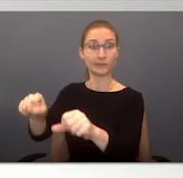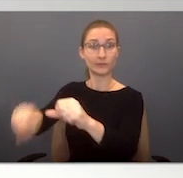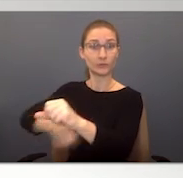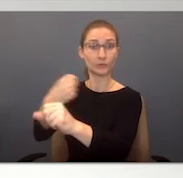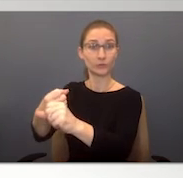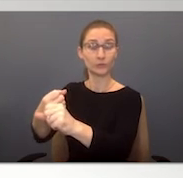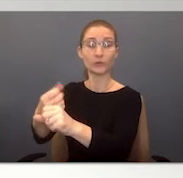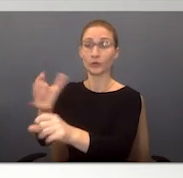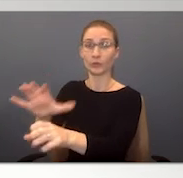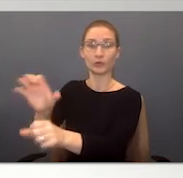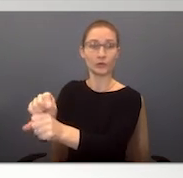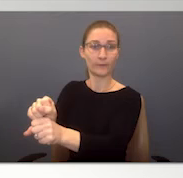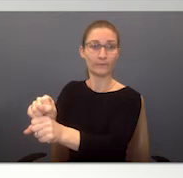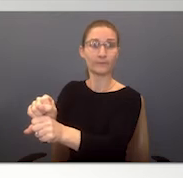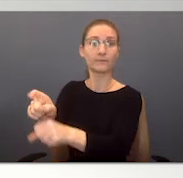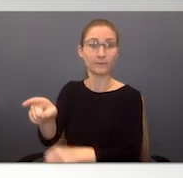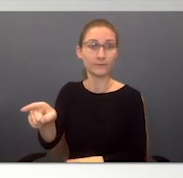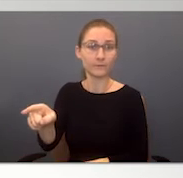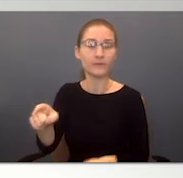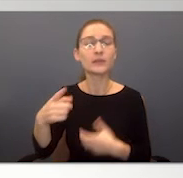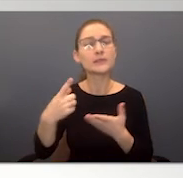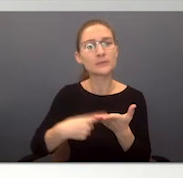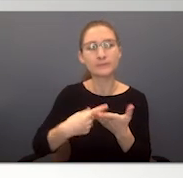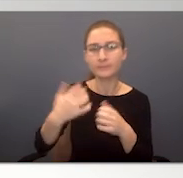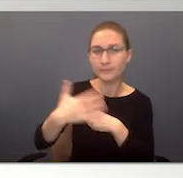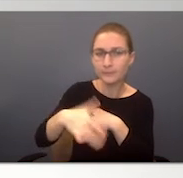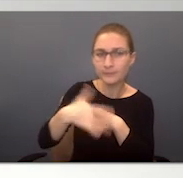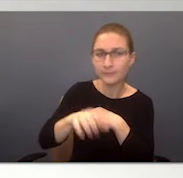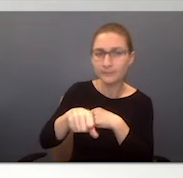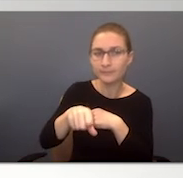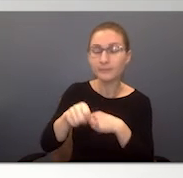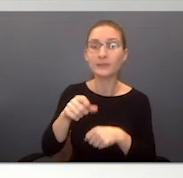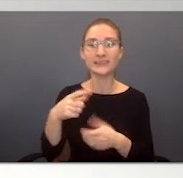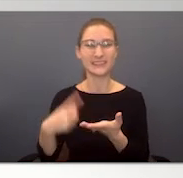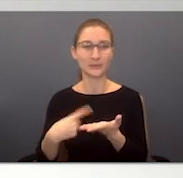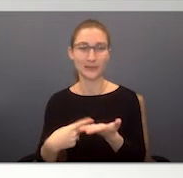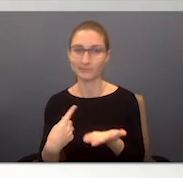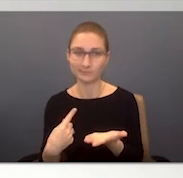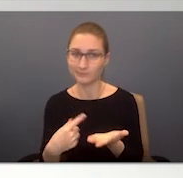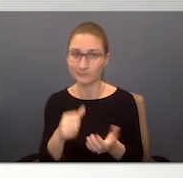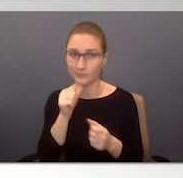of advocacy that we're so afraid of that we really don't need to be afraid of.